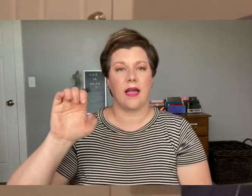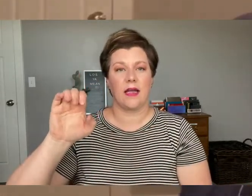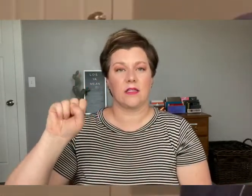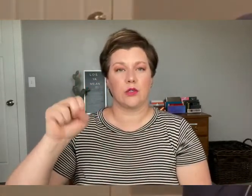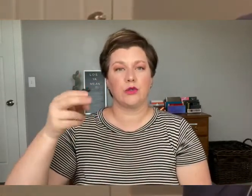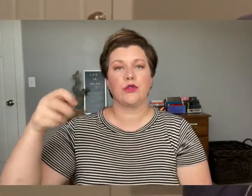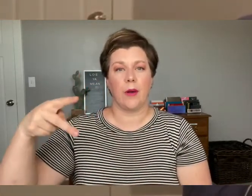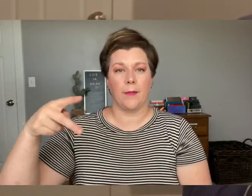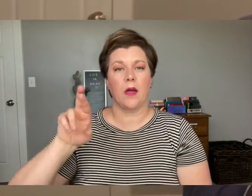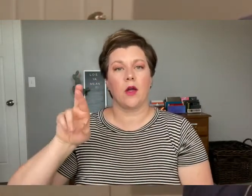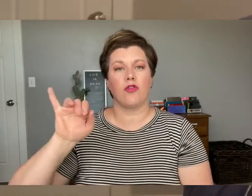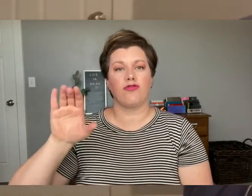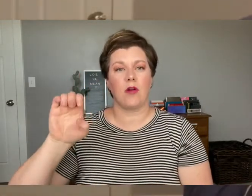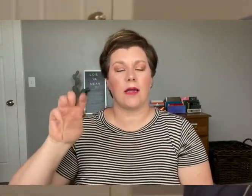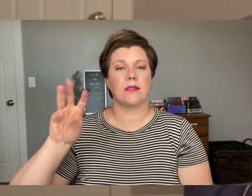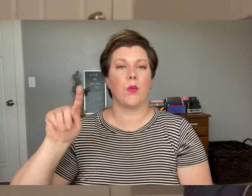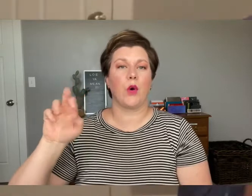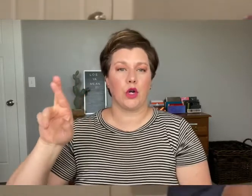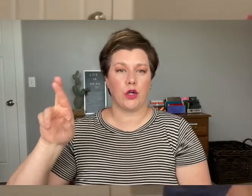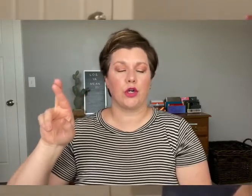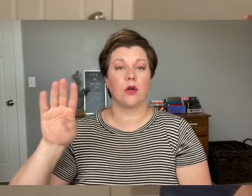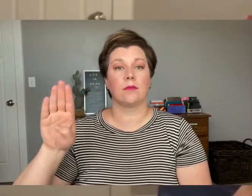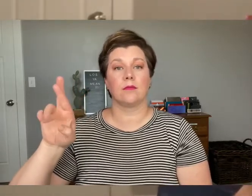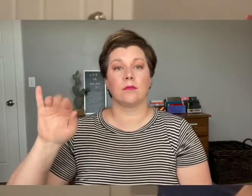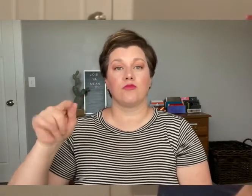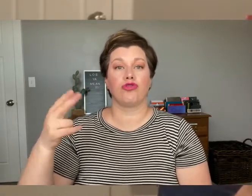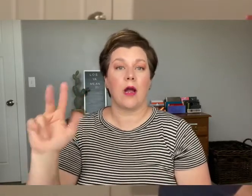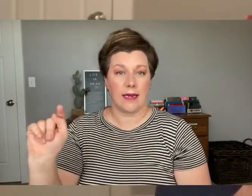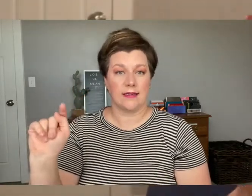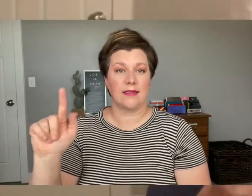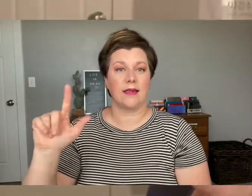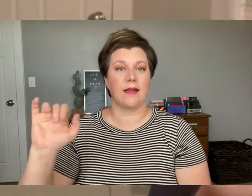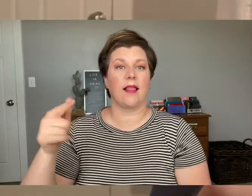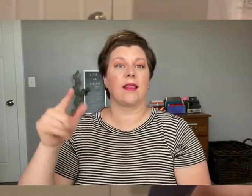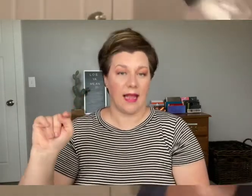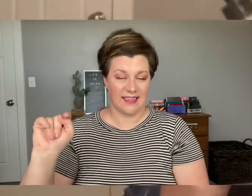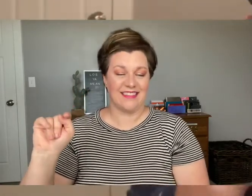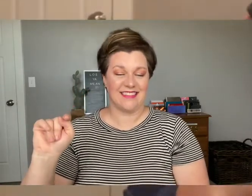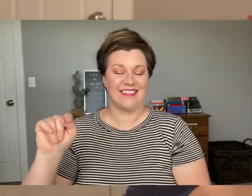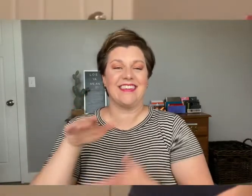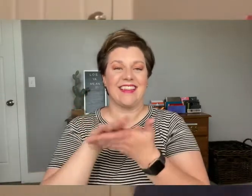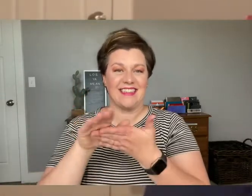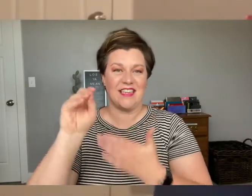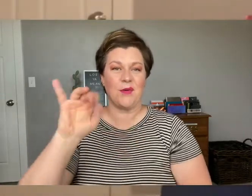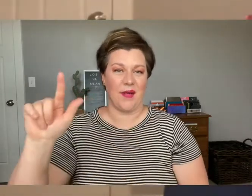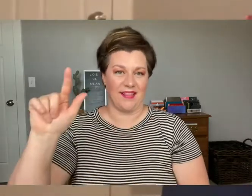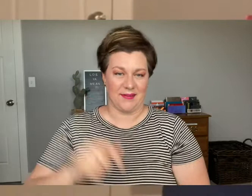Shop Rice Water Bright Light Cleansing Oil.